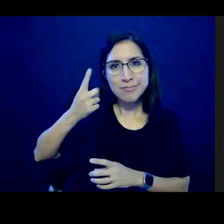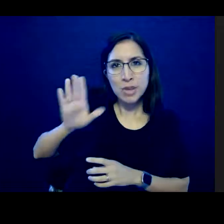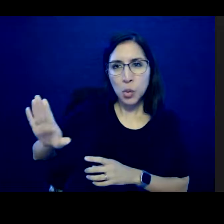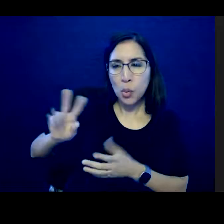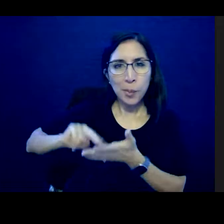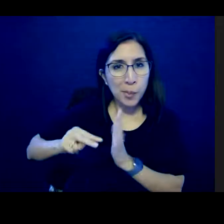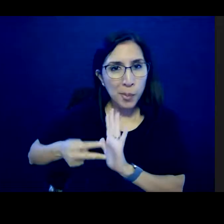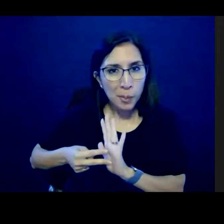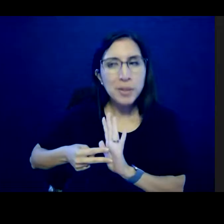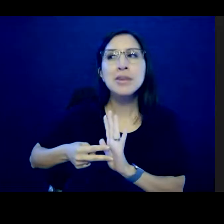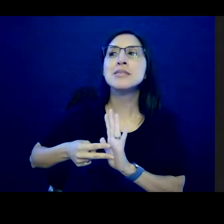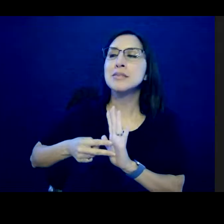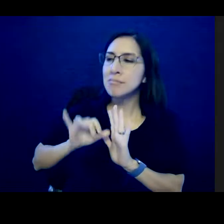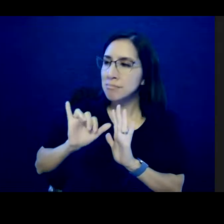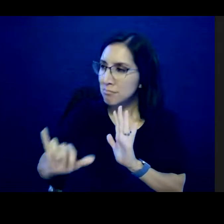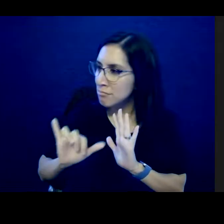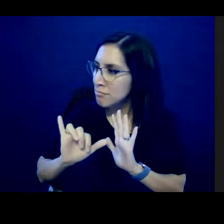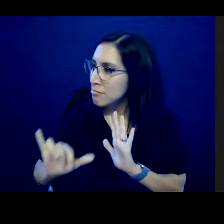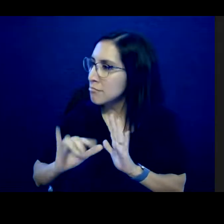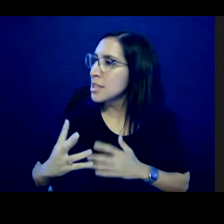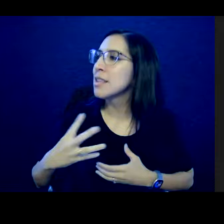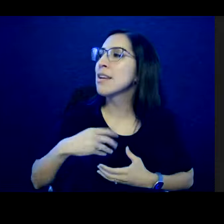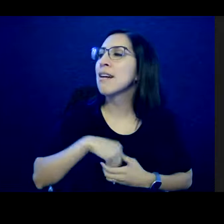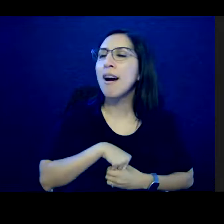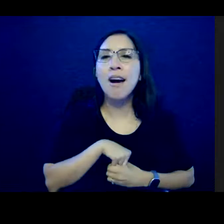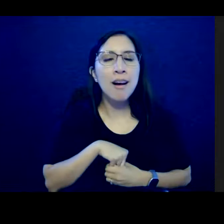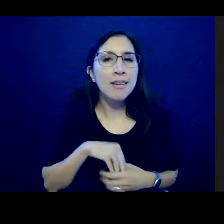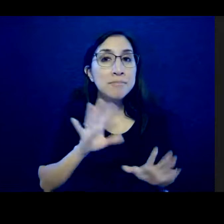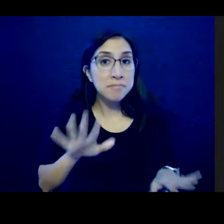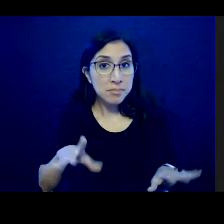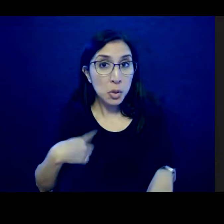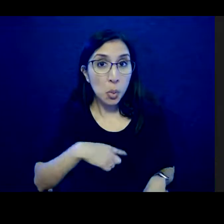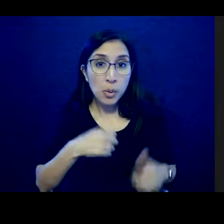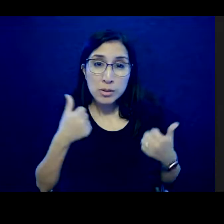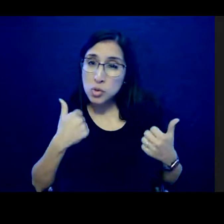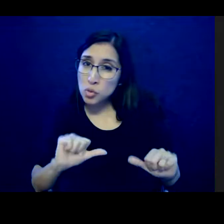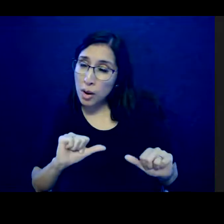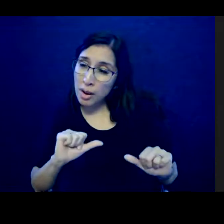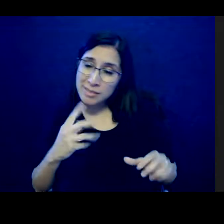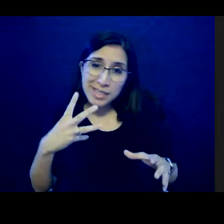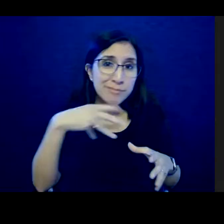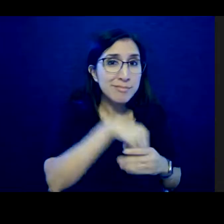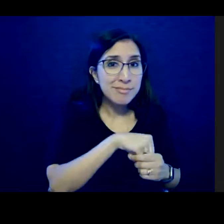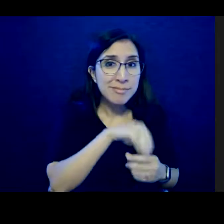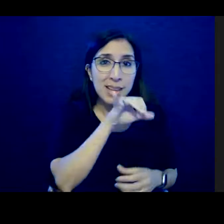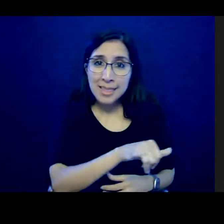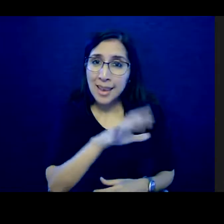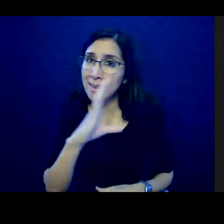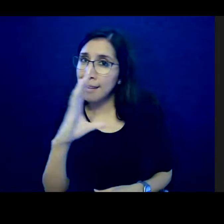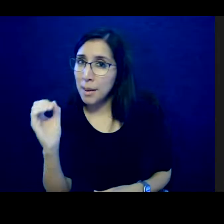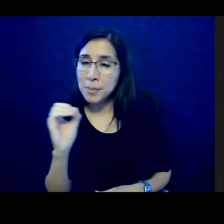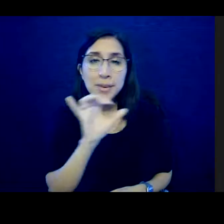so when we're trying to find our way into a company or an organization